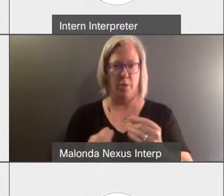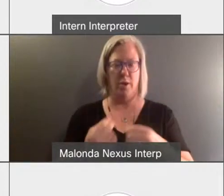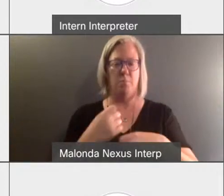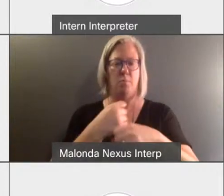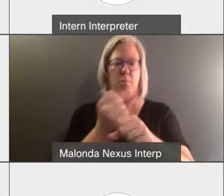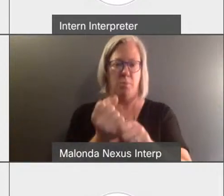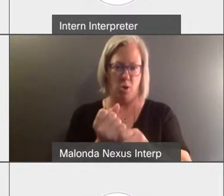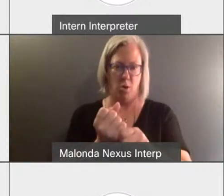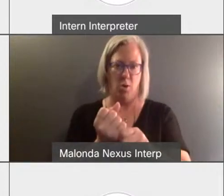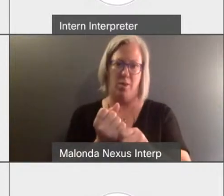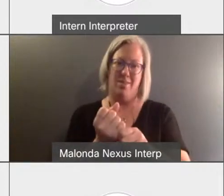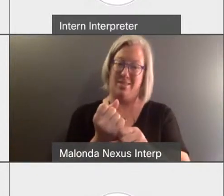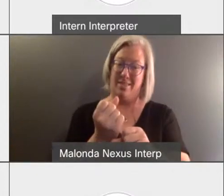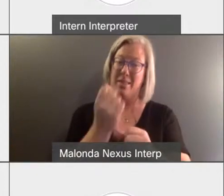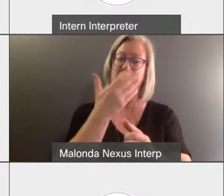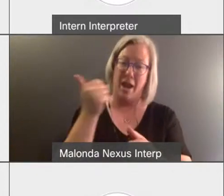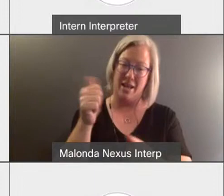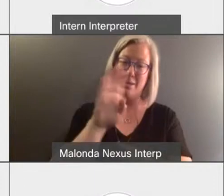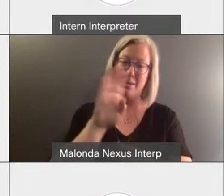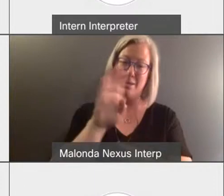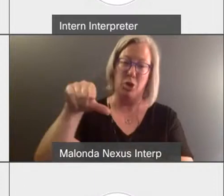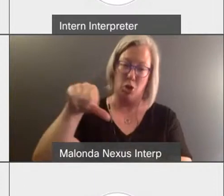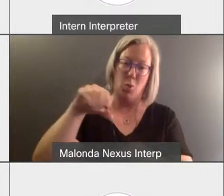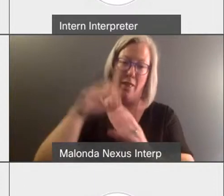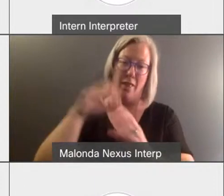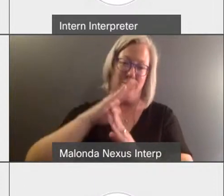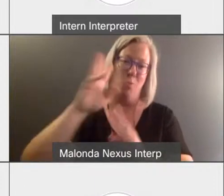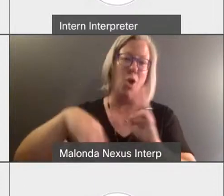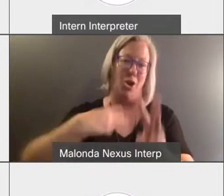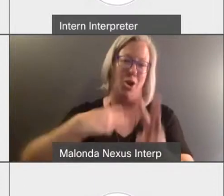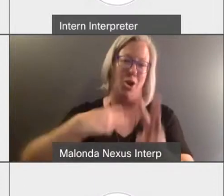the best barbecue in the world.